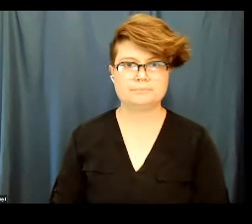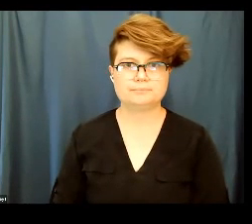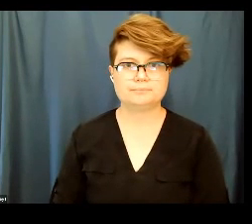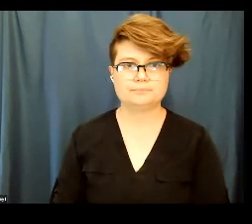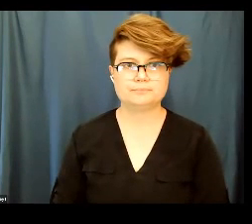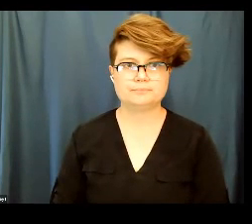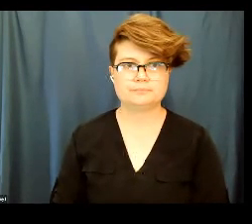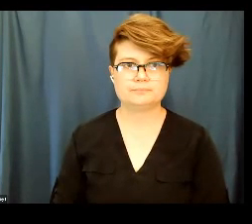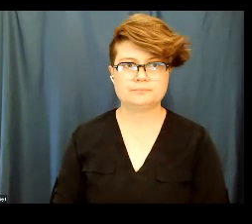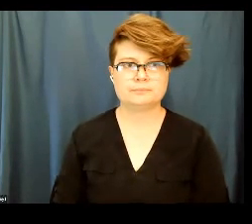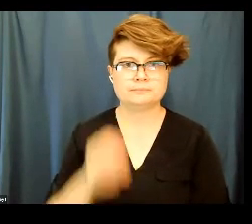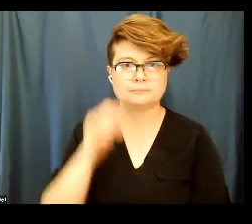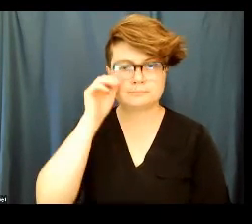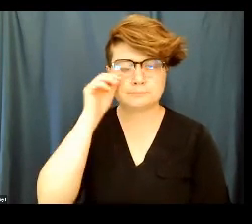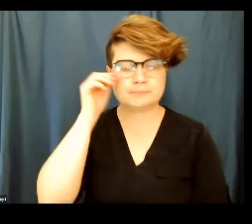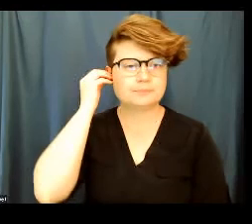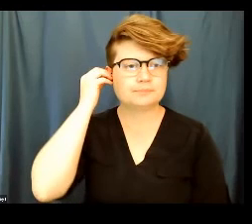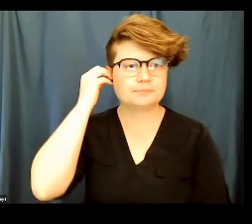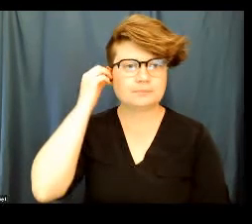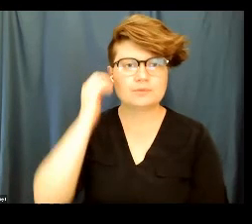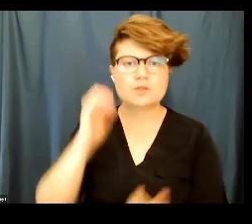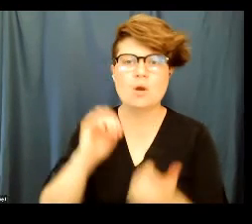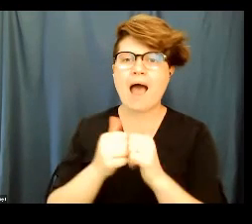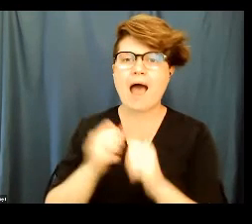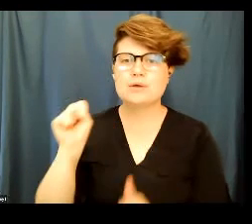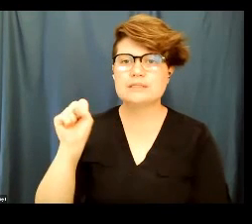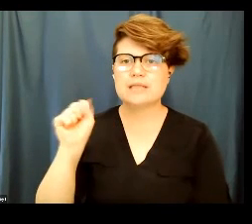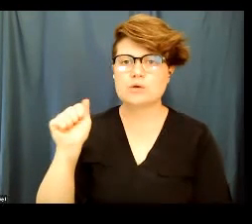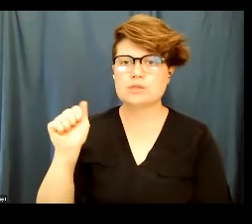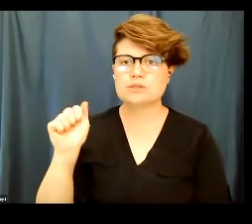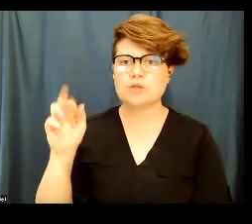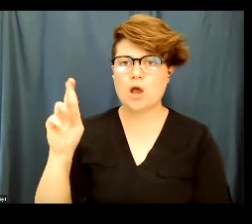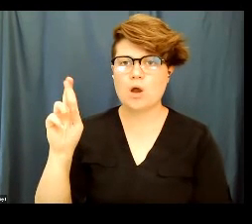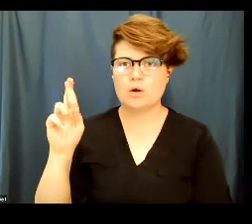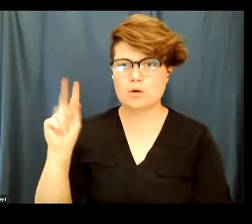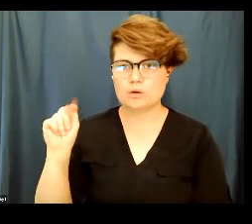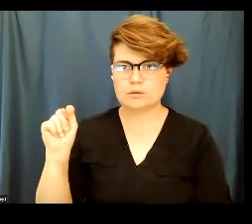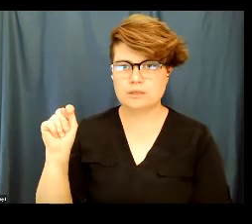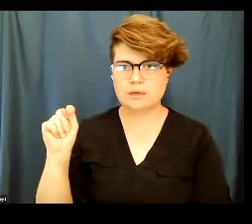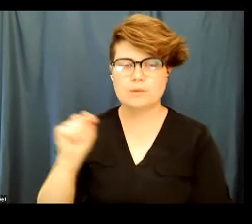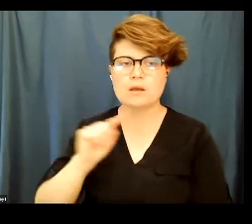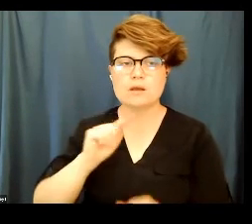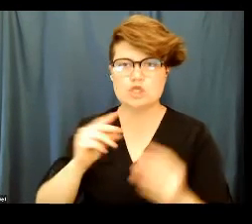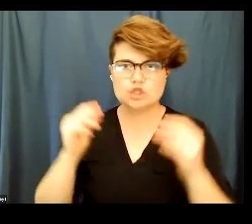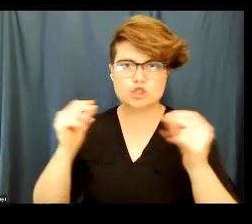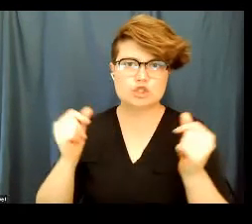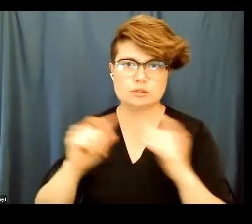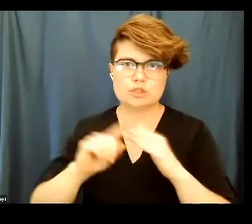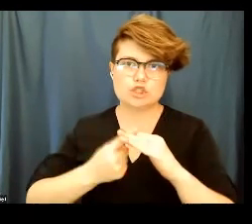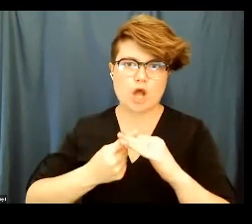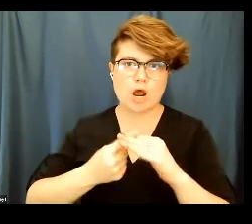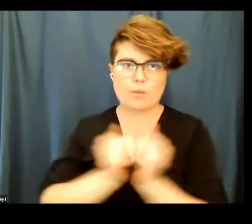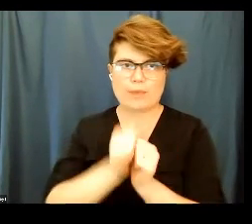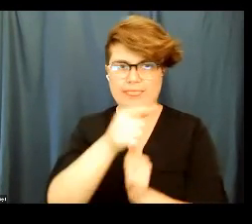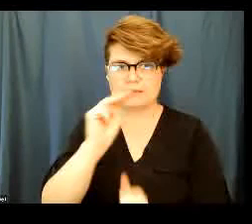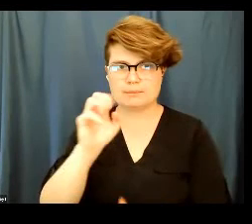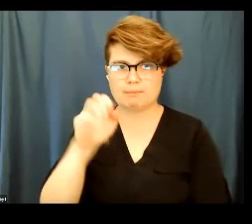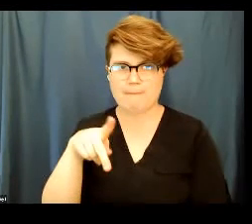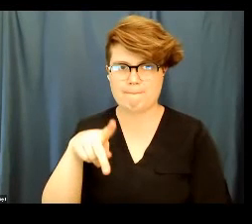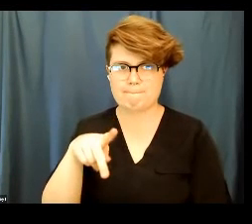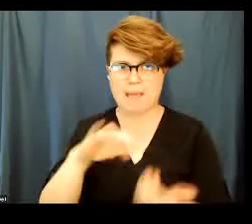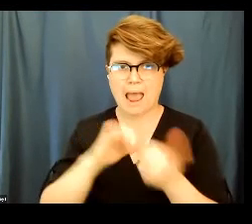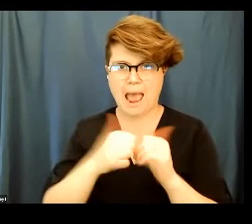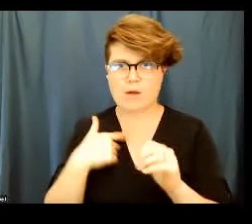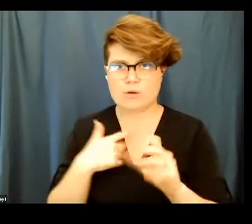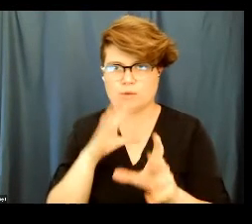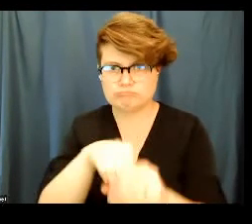So how is the sexual assault response team being activated in this map? And how are we following best